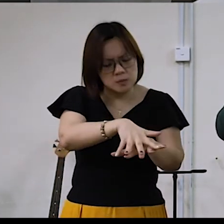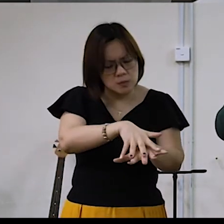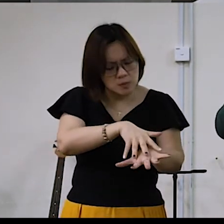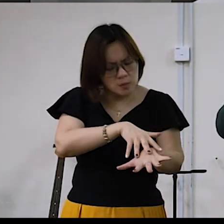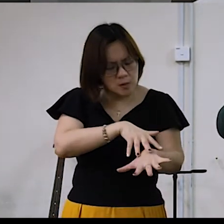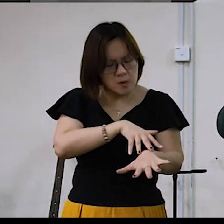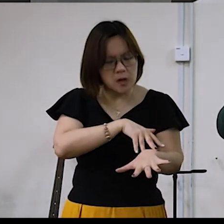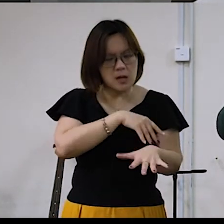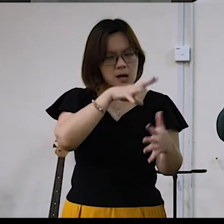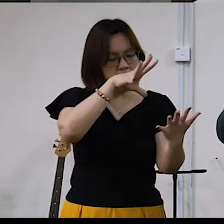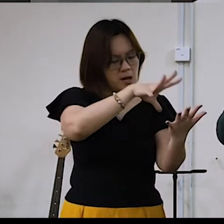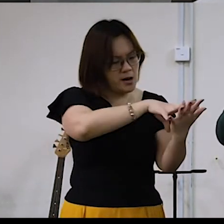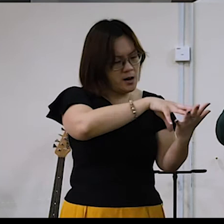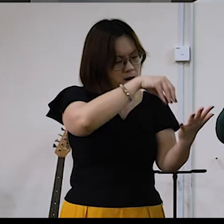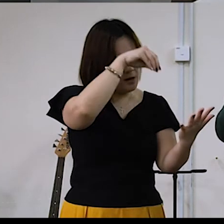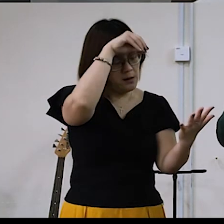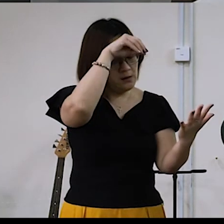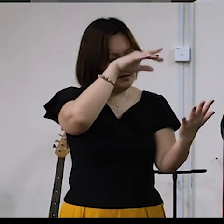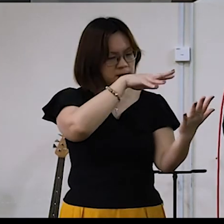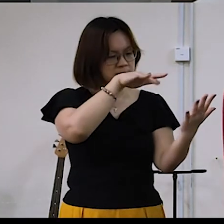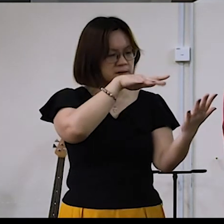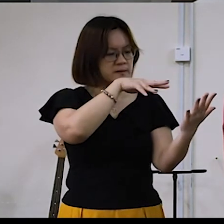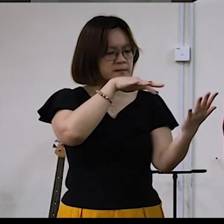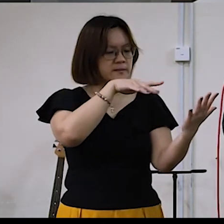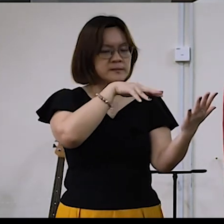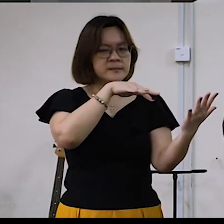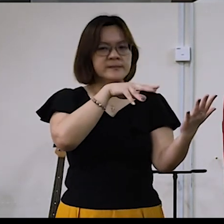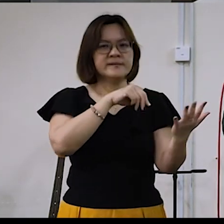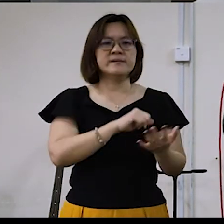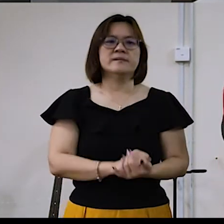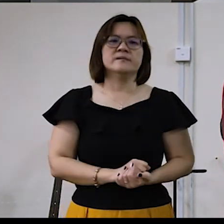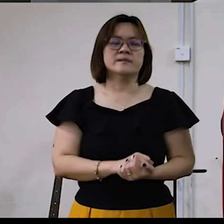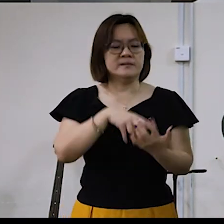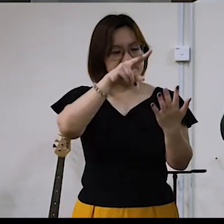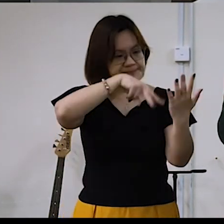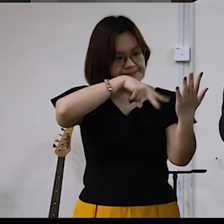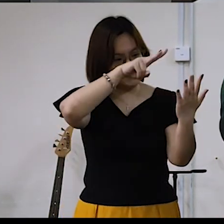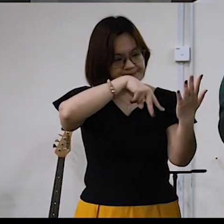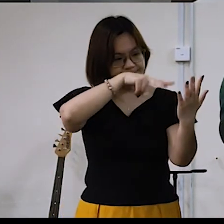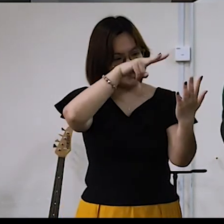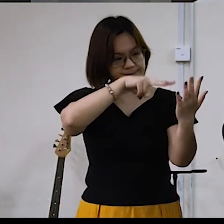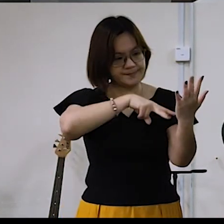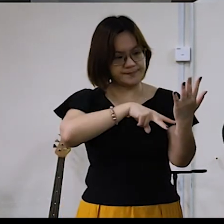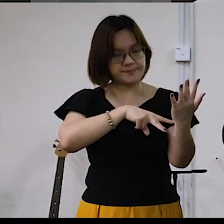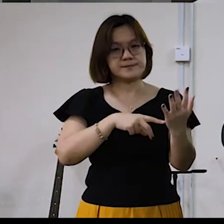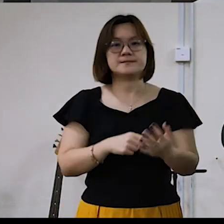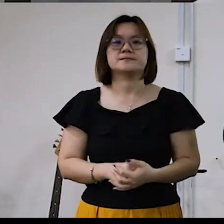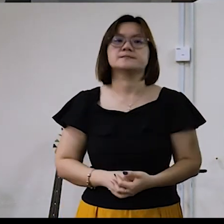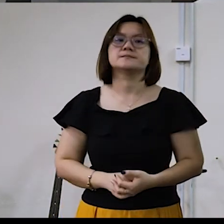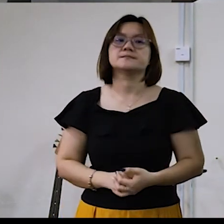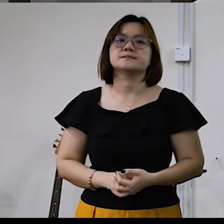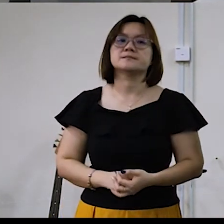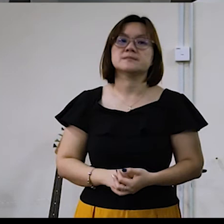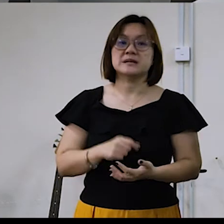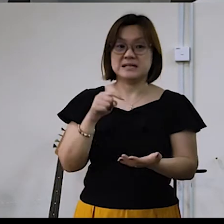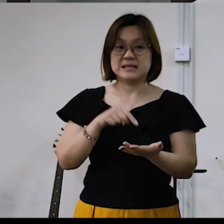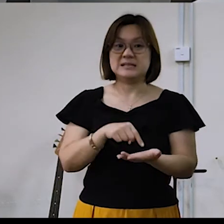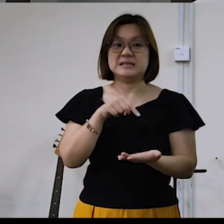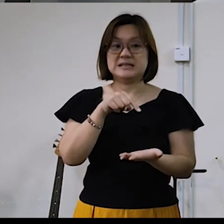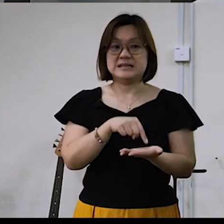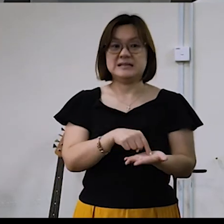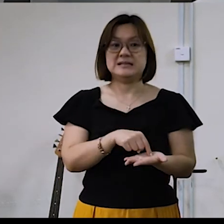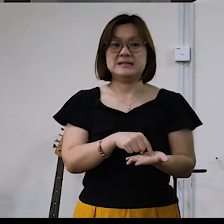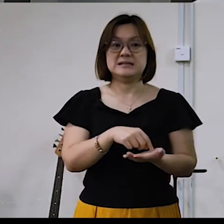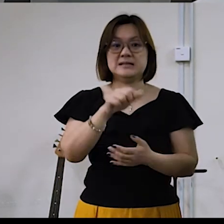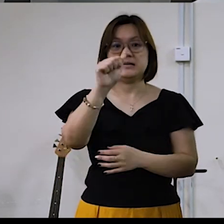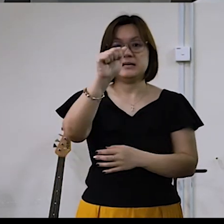reading and allow the Holy Spirit to speak to you throughout the chapter Sunday after Sunday that you receive in this church.